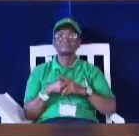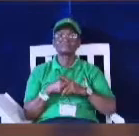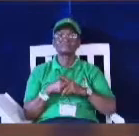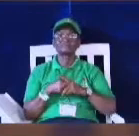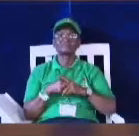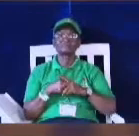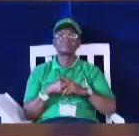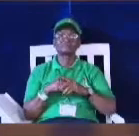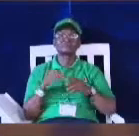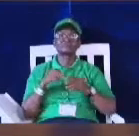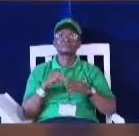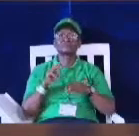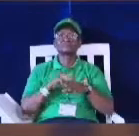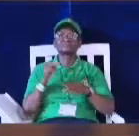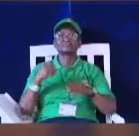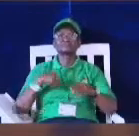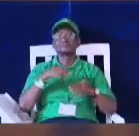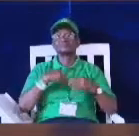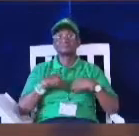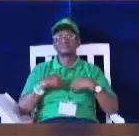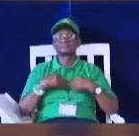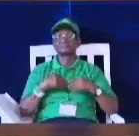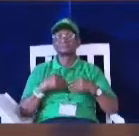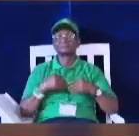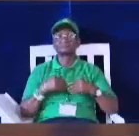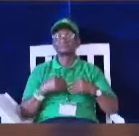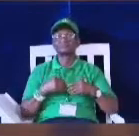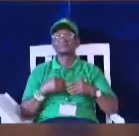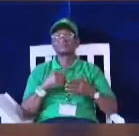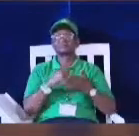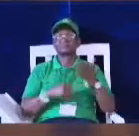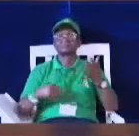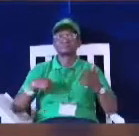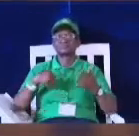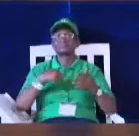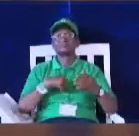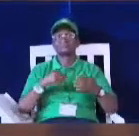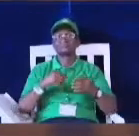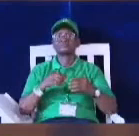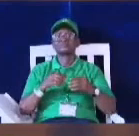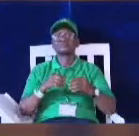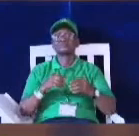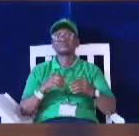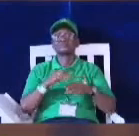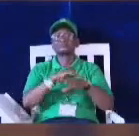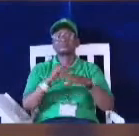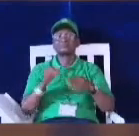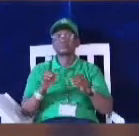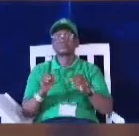In mathematics, we have what we call set of numbers. Don't worry,